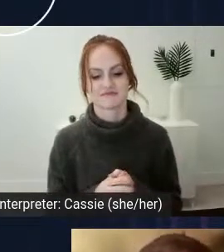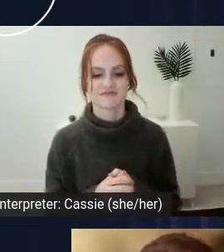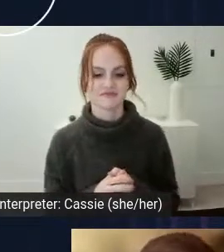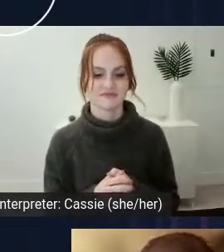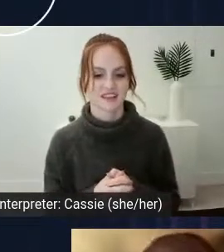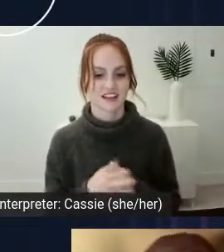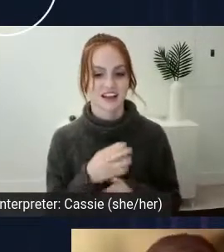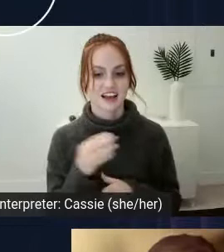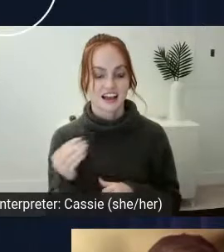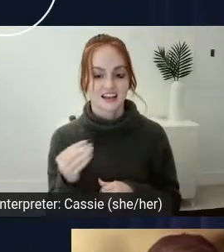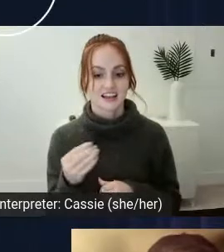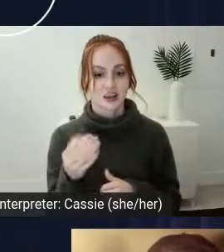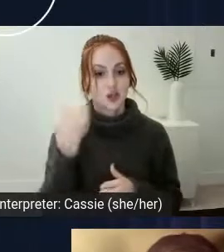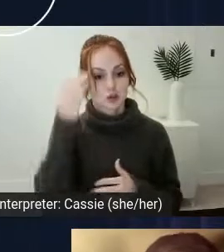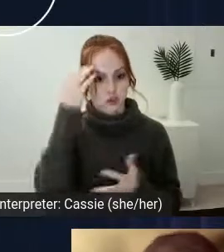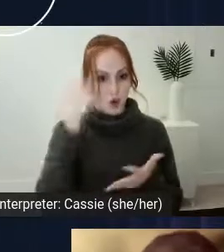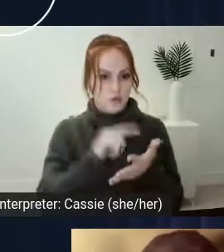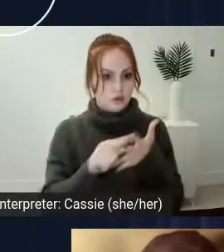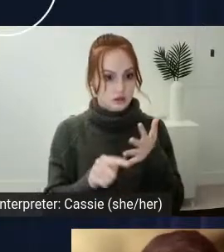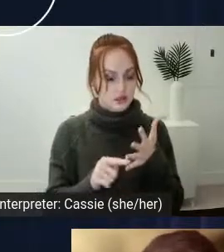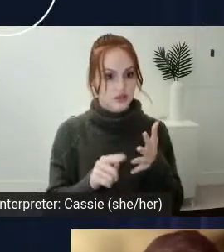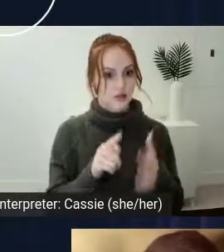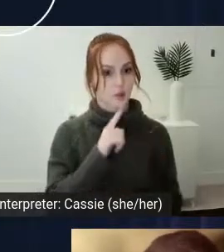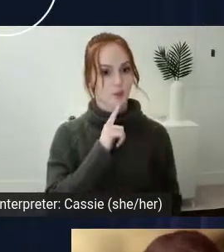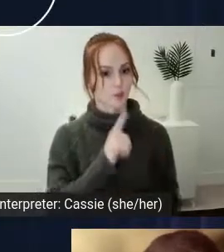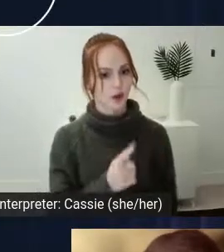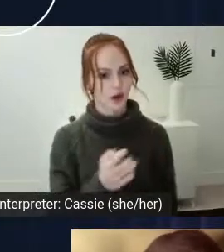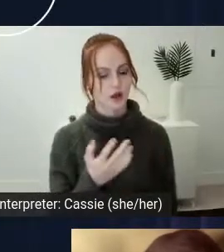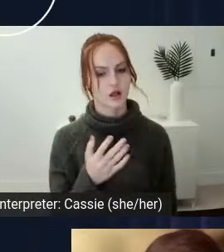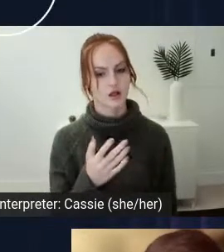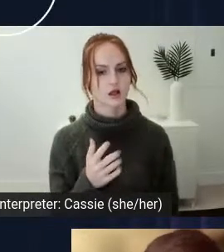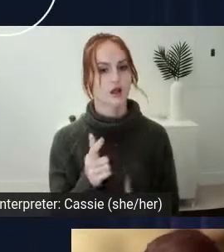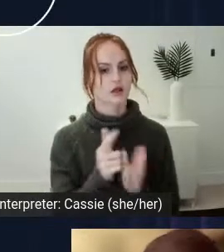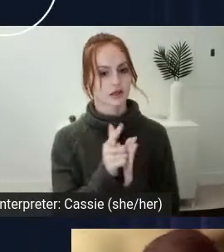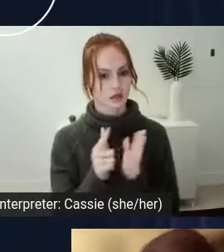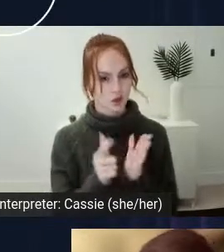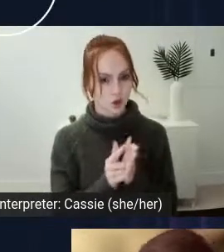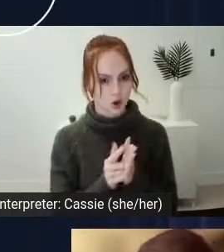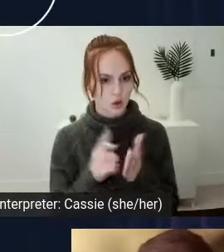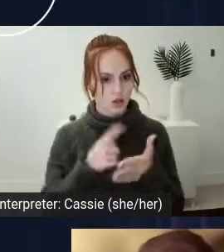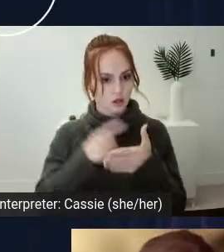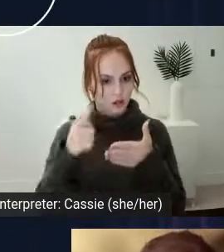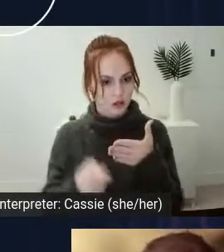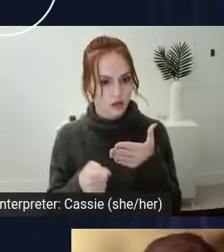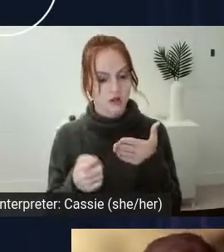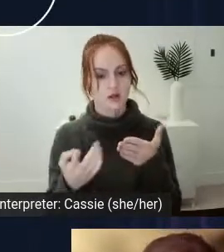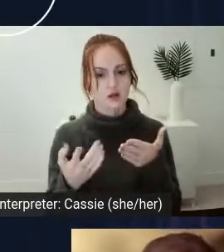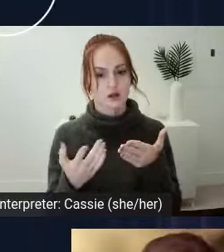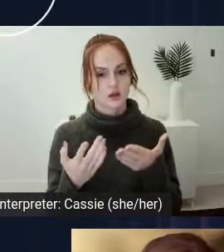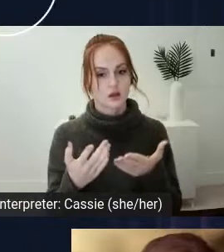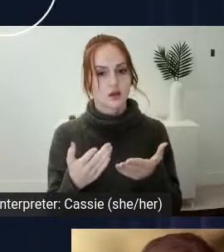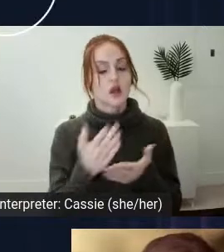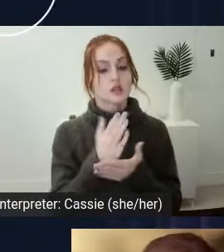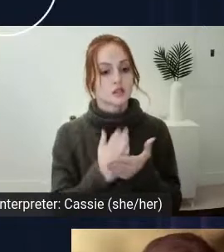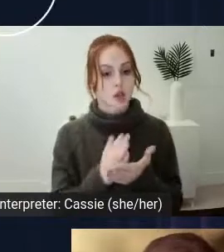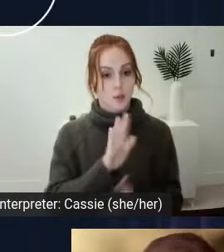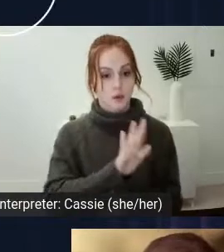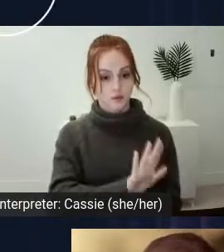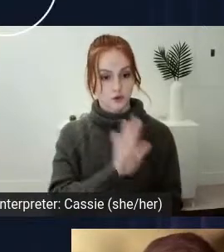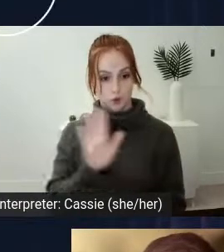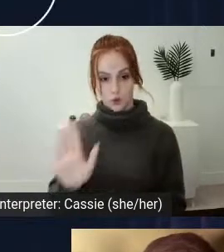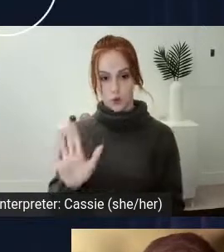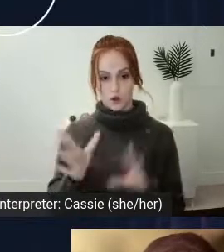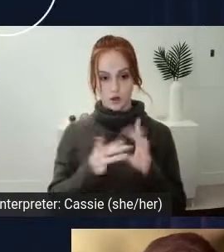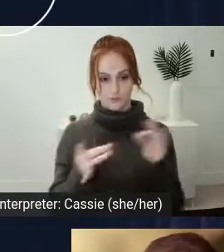And, you know, so those have real, like, legal ramifications, but some of what you both were sharing